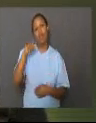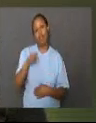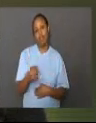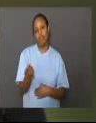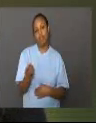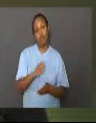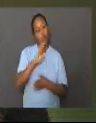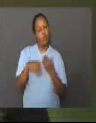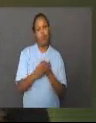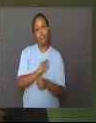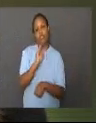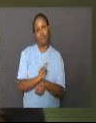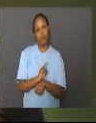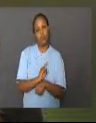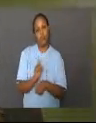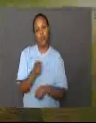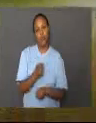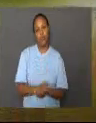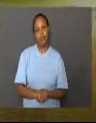citizenship involves.